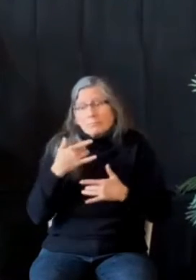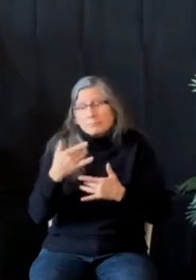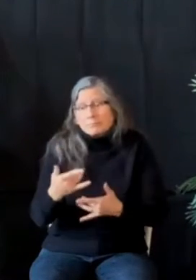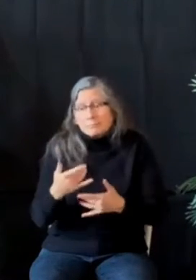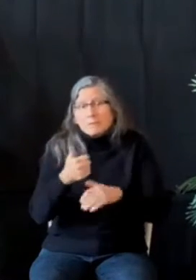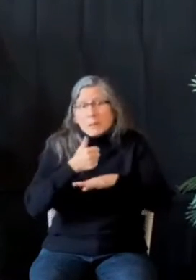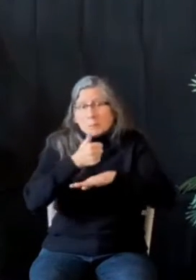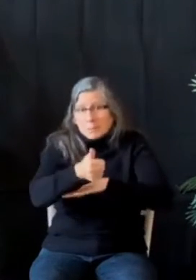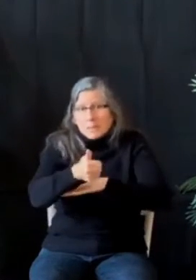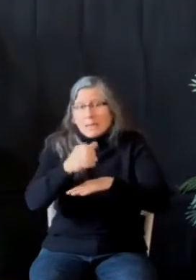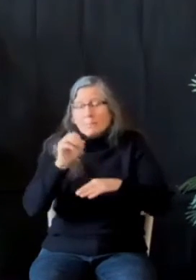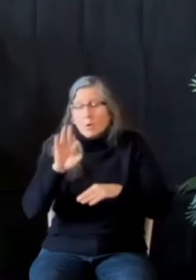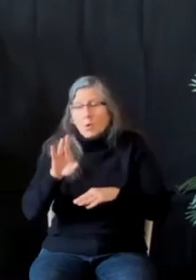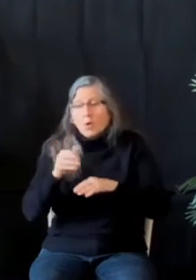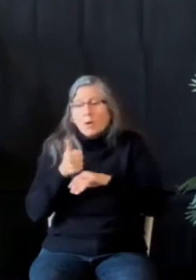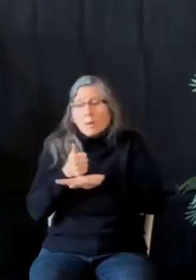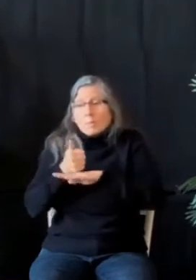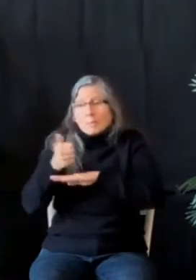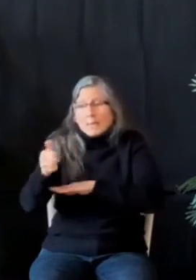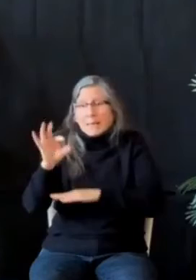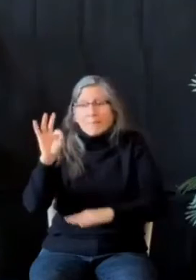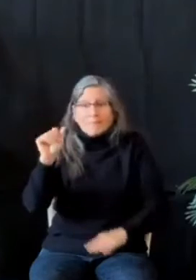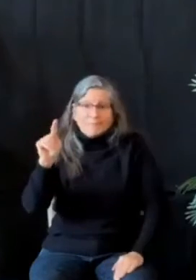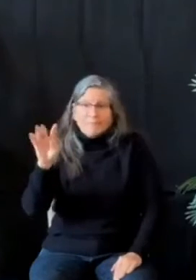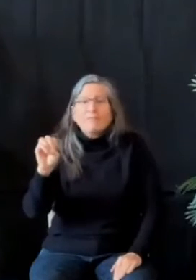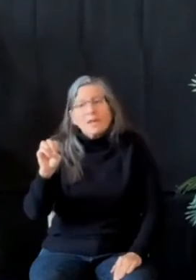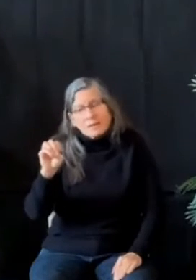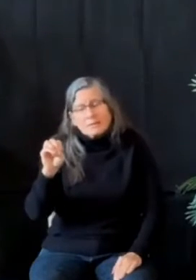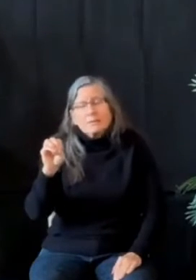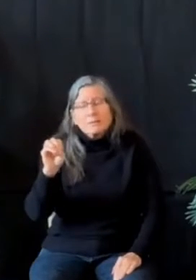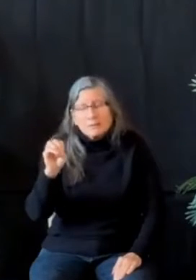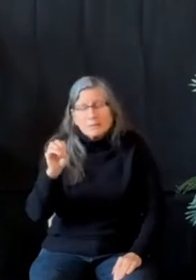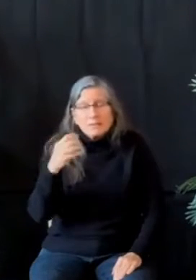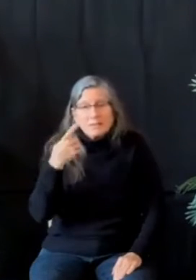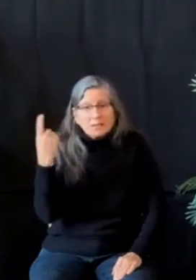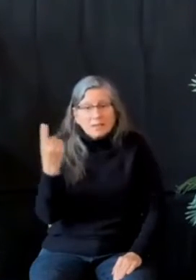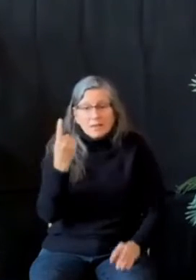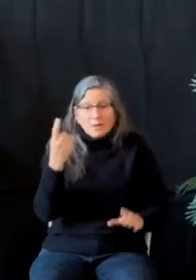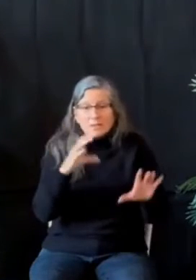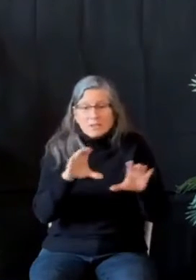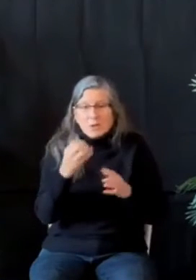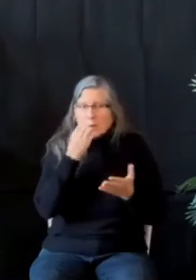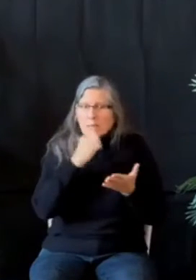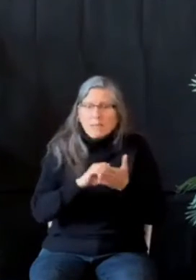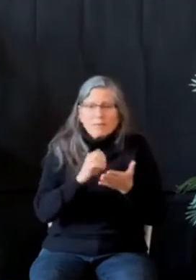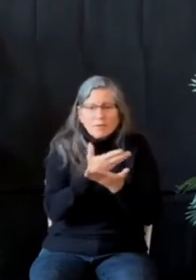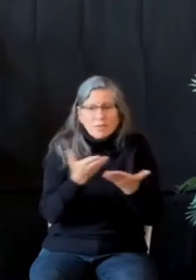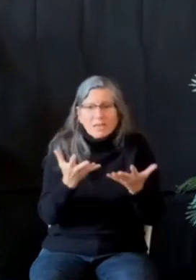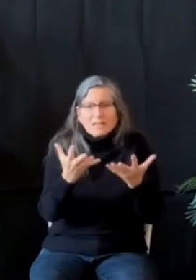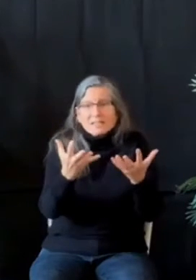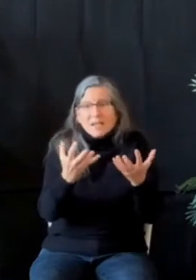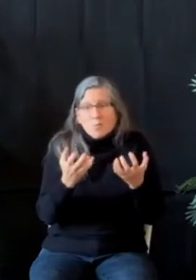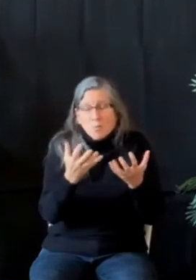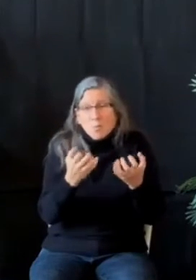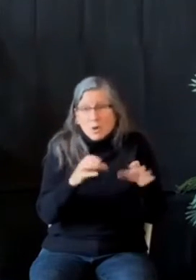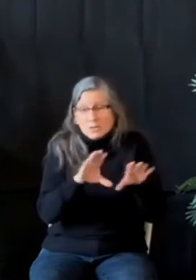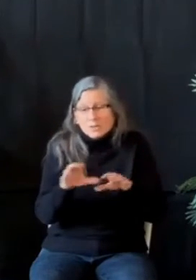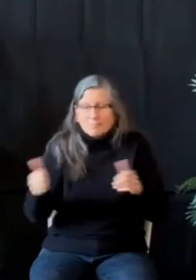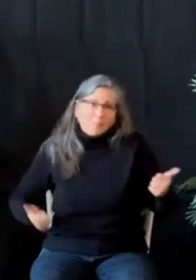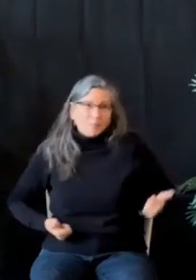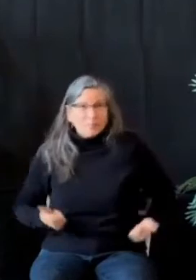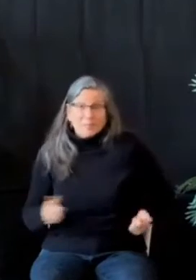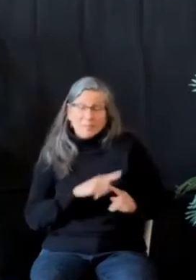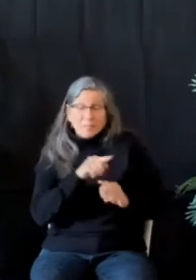to blame others or we blame fate. And it says, they always do the evil things they want to do. They brag